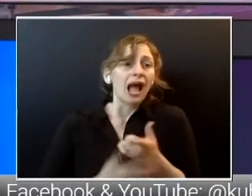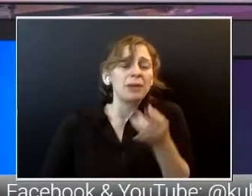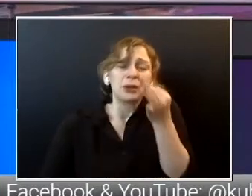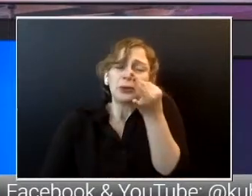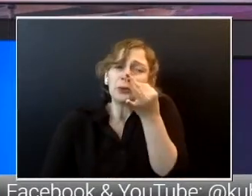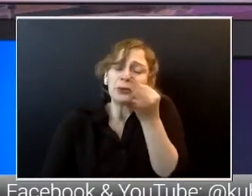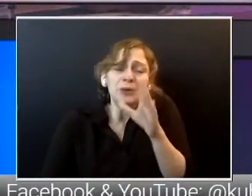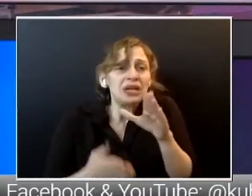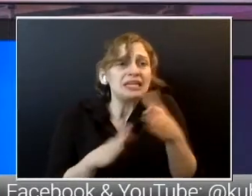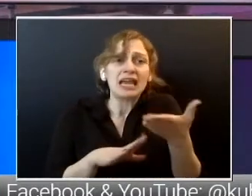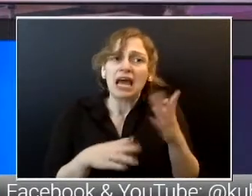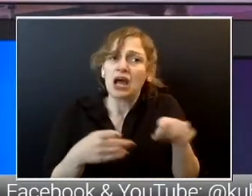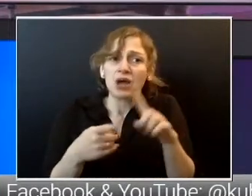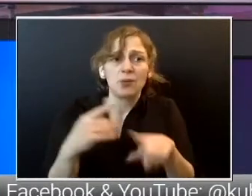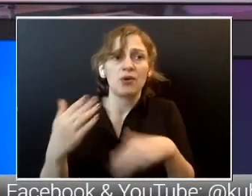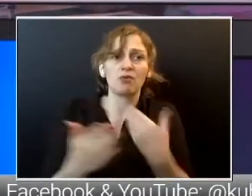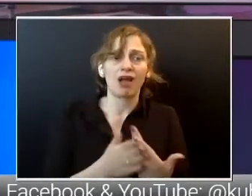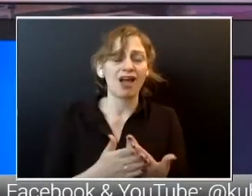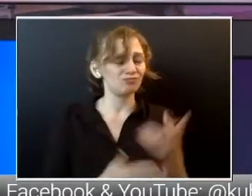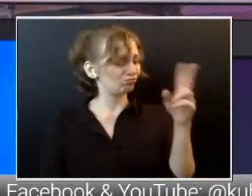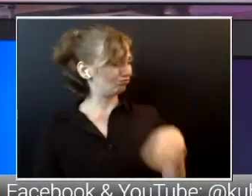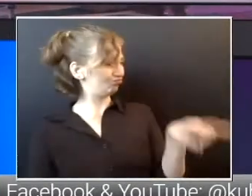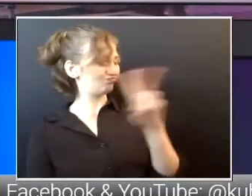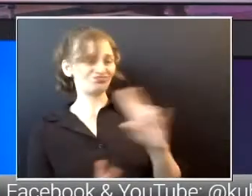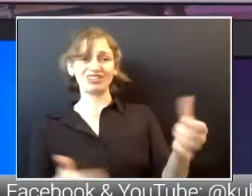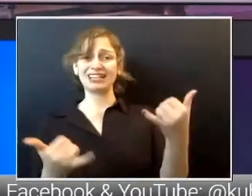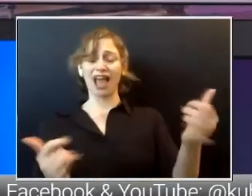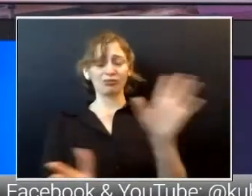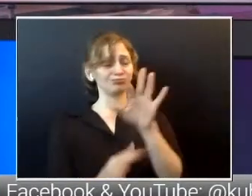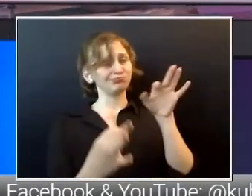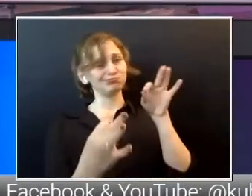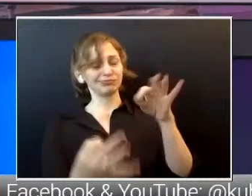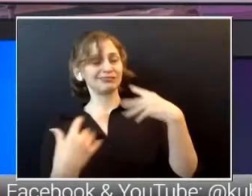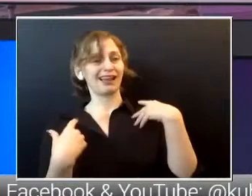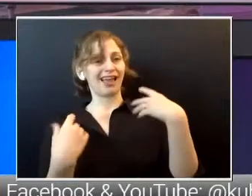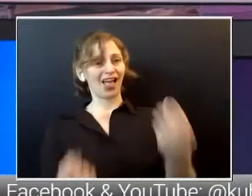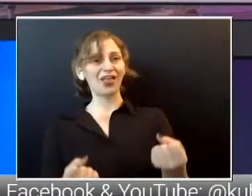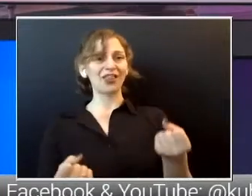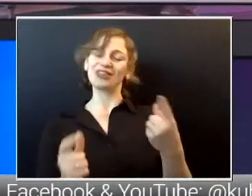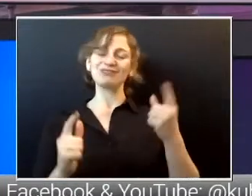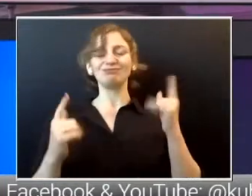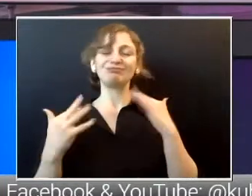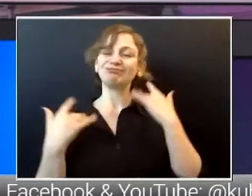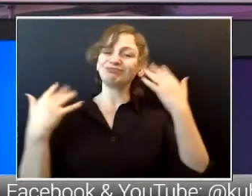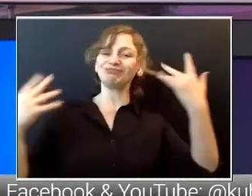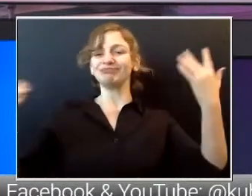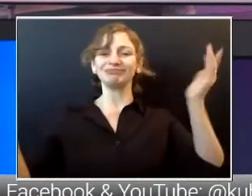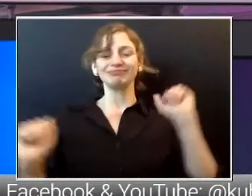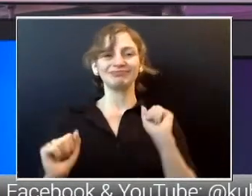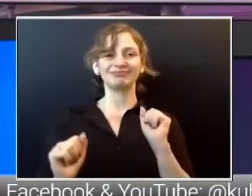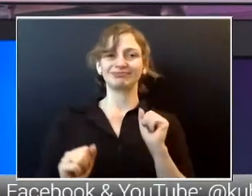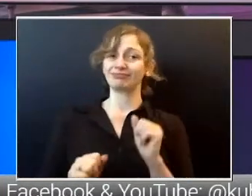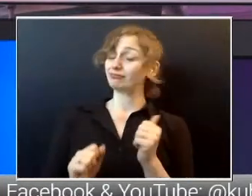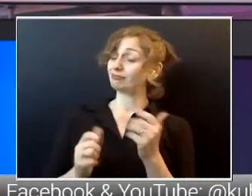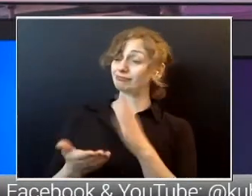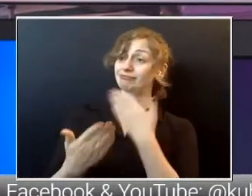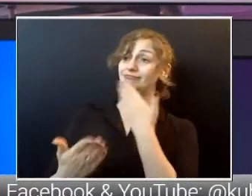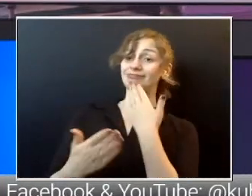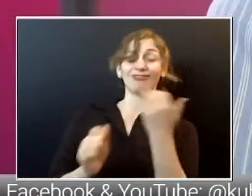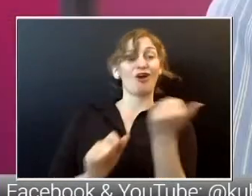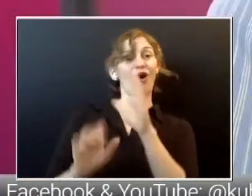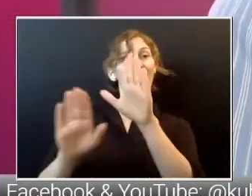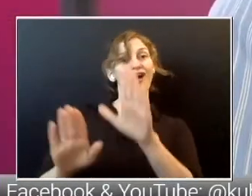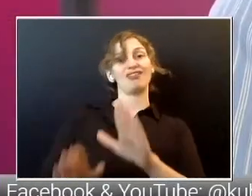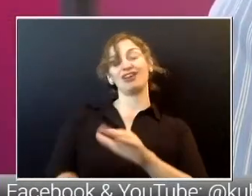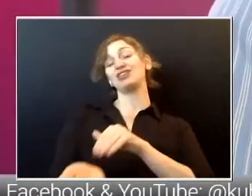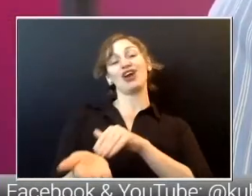at you now. Yeah. You're the picture of health. You're just like this bubbly, vivacious. All the great doctors at KU who can fix you up. That's,